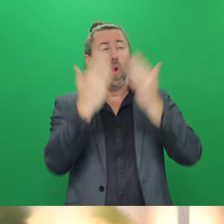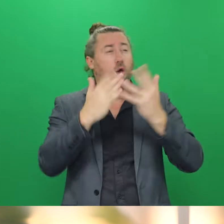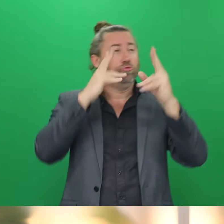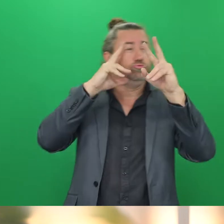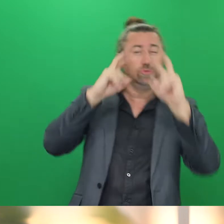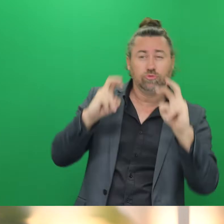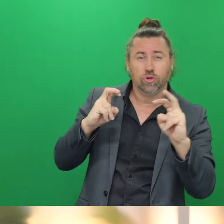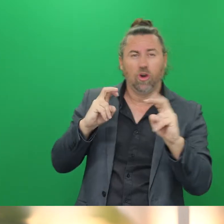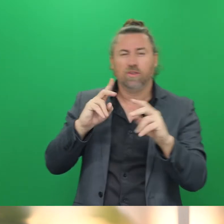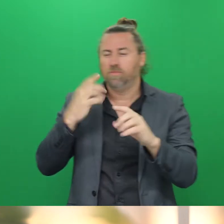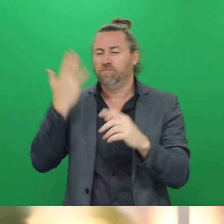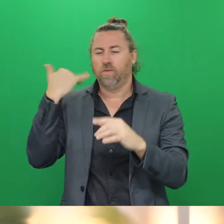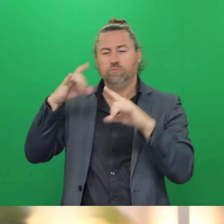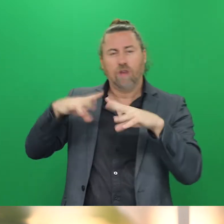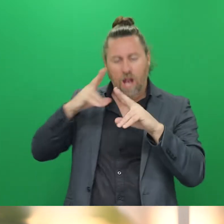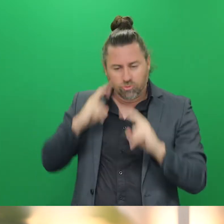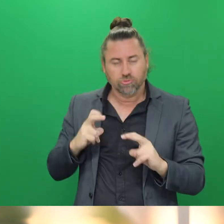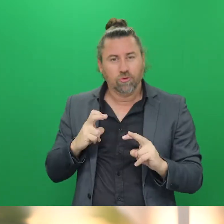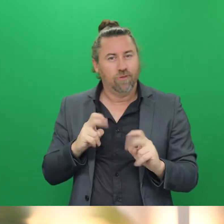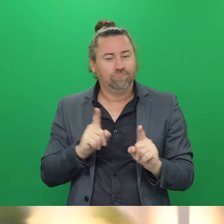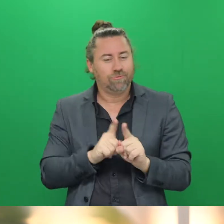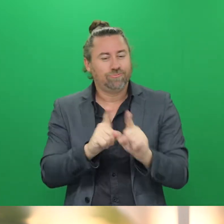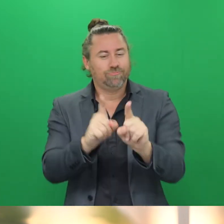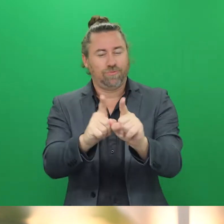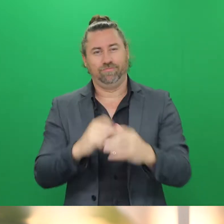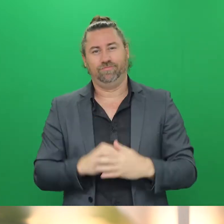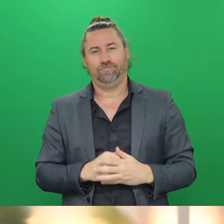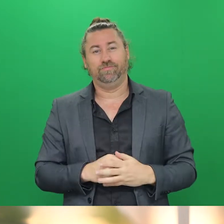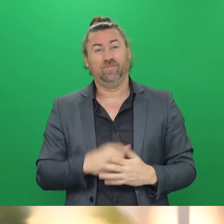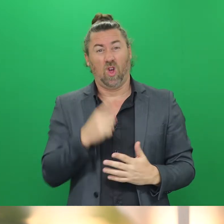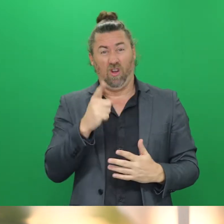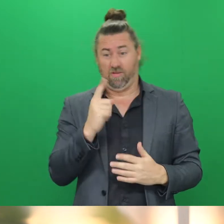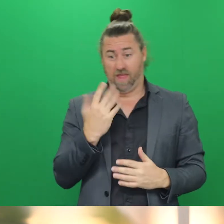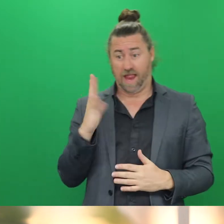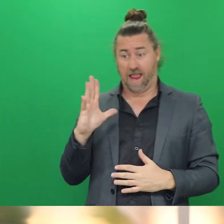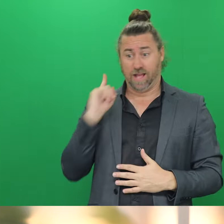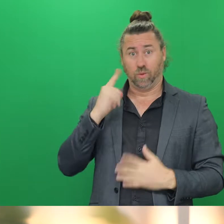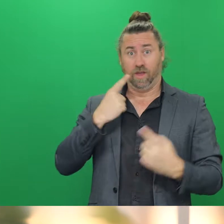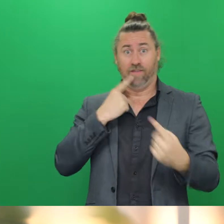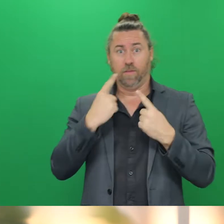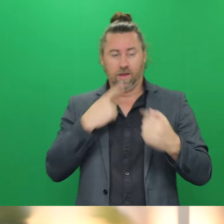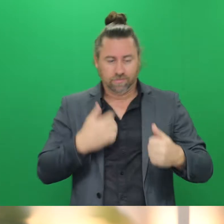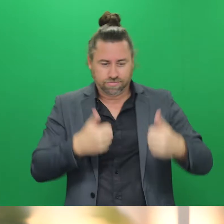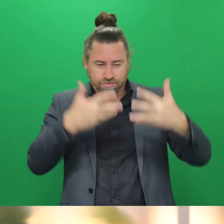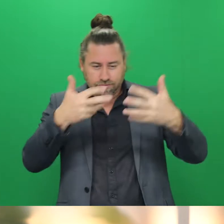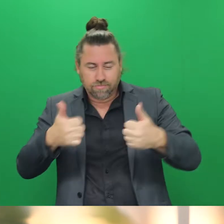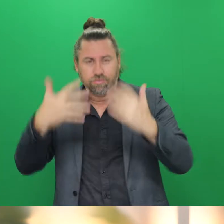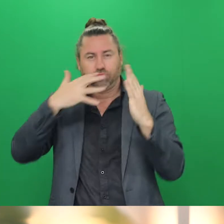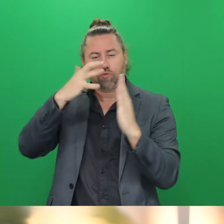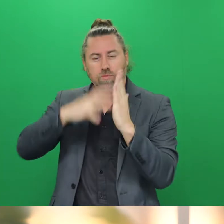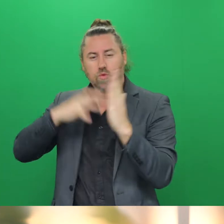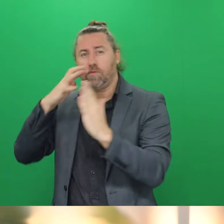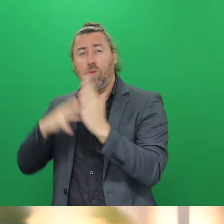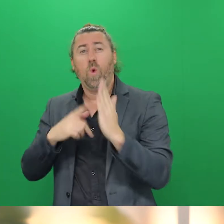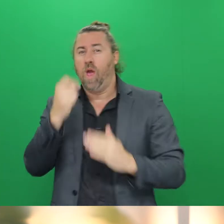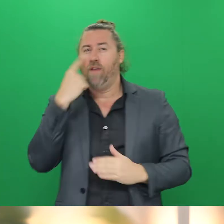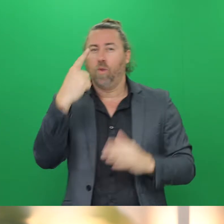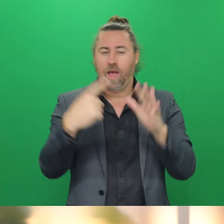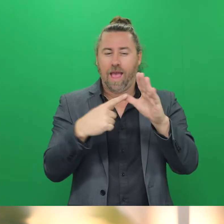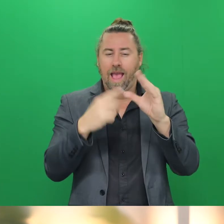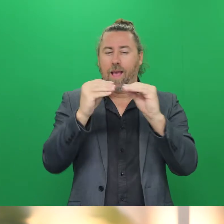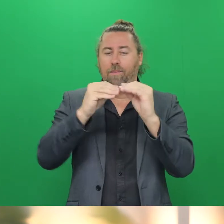internationally. These are just some of the results released last week, with more information on the study available on the ABS